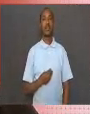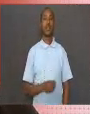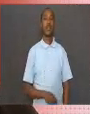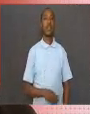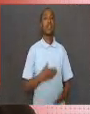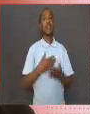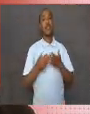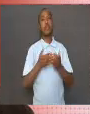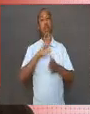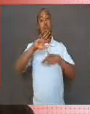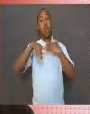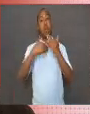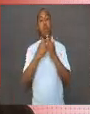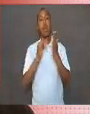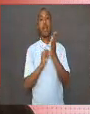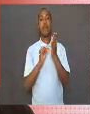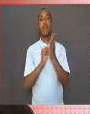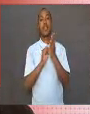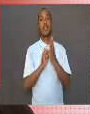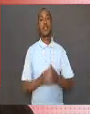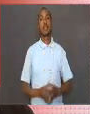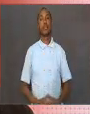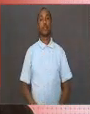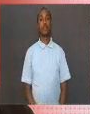in simple whole numbers.